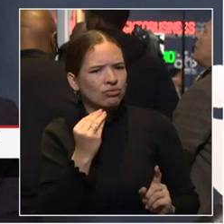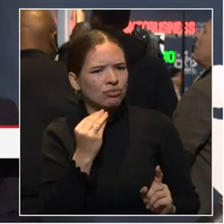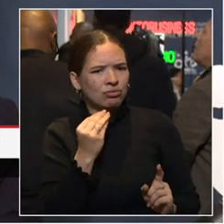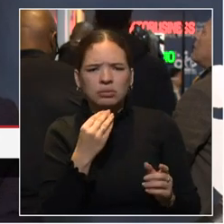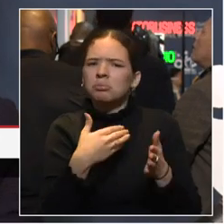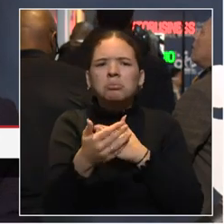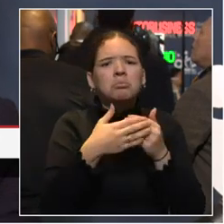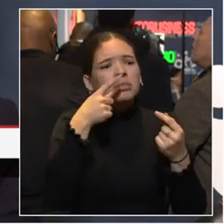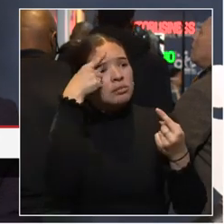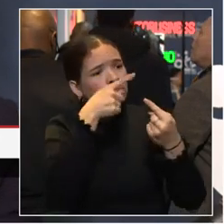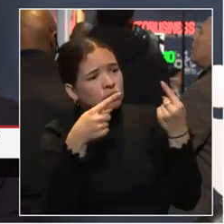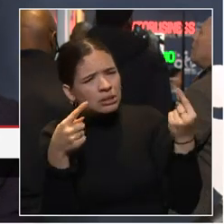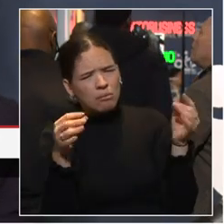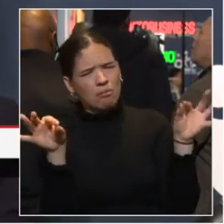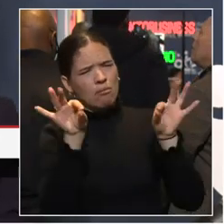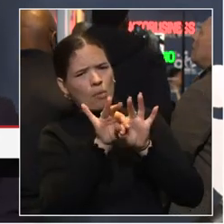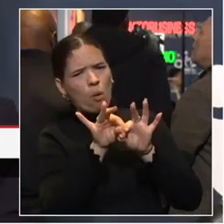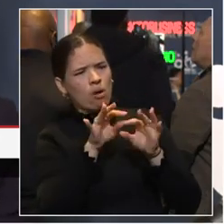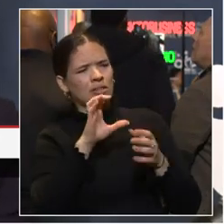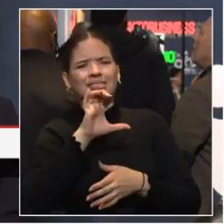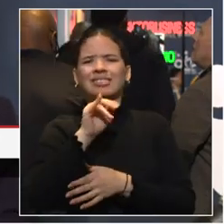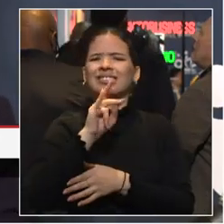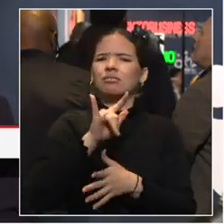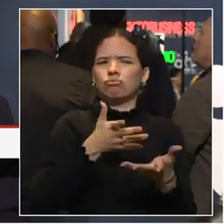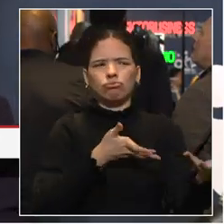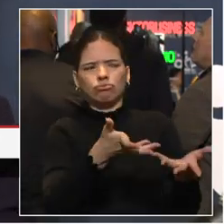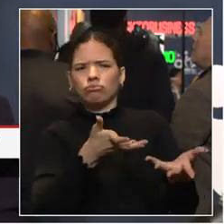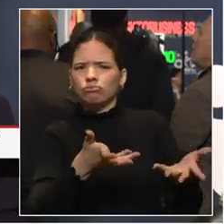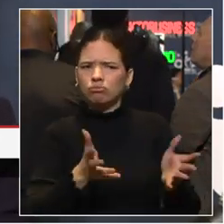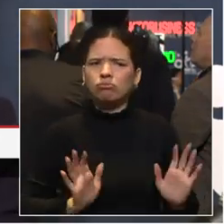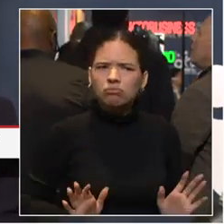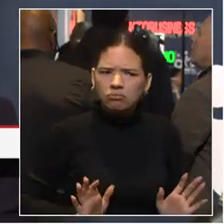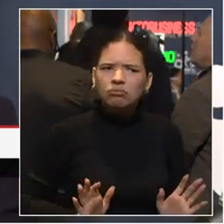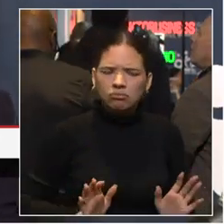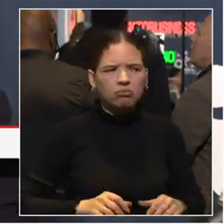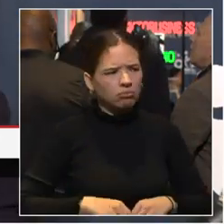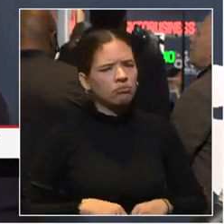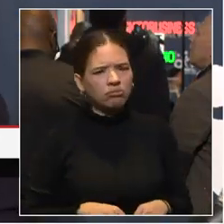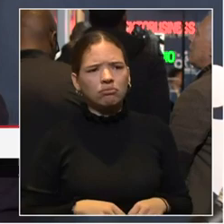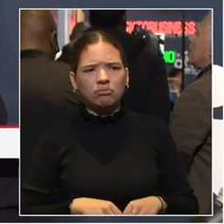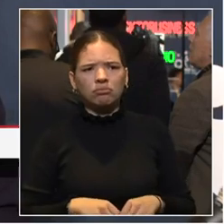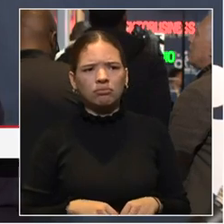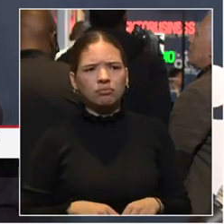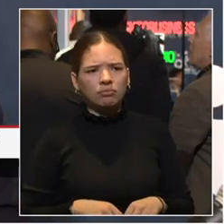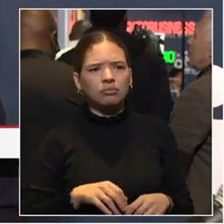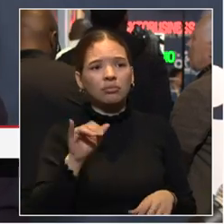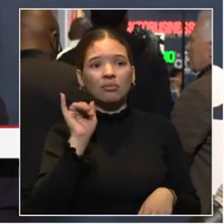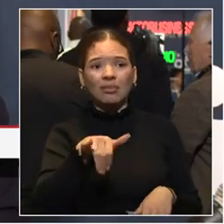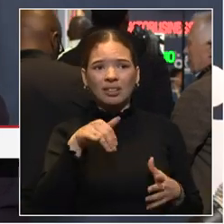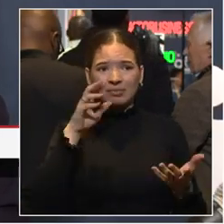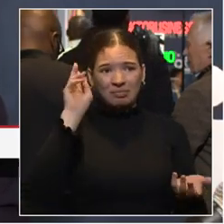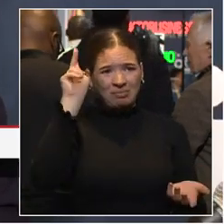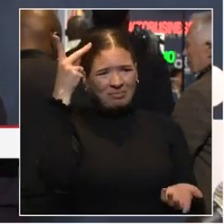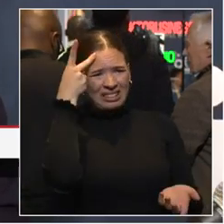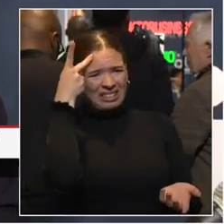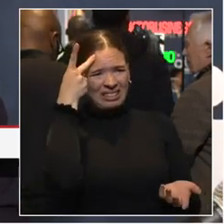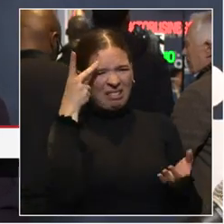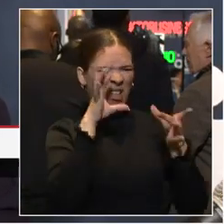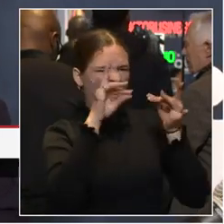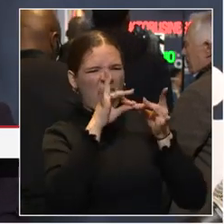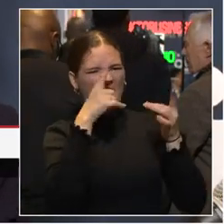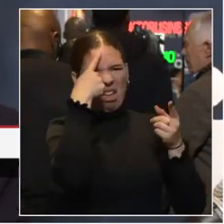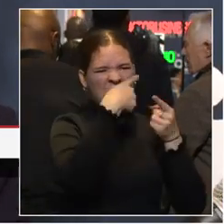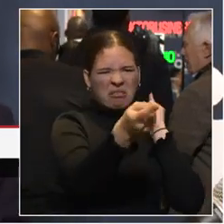are getting in a situation where somebody may make a political point that you don't agree with, what do you do? Right. Somebody may